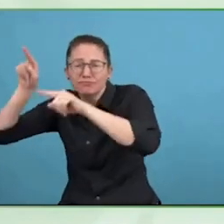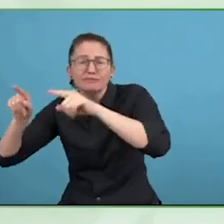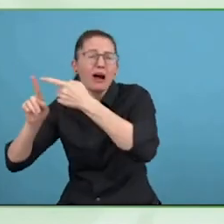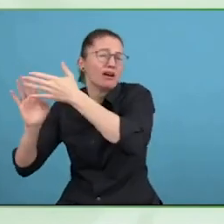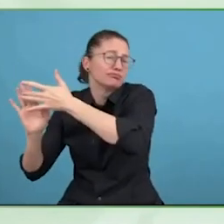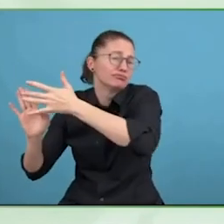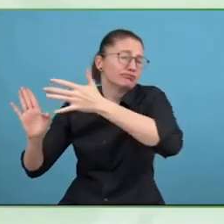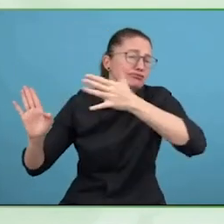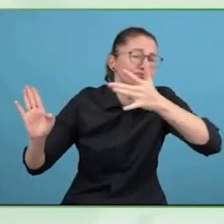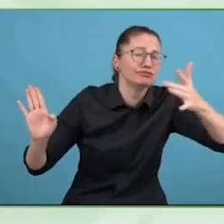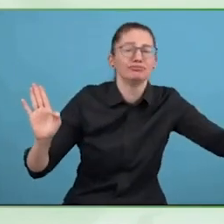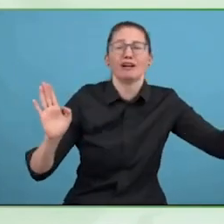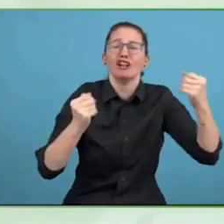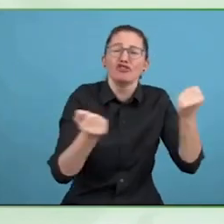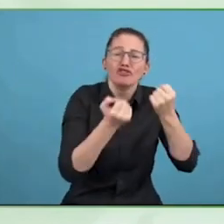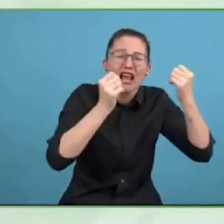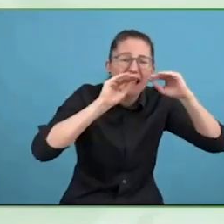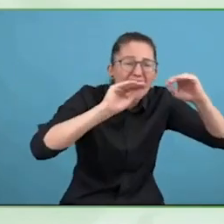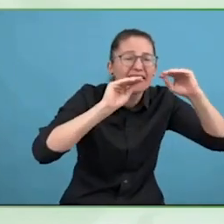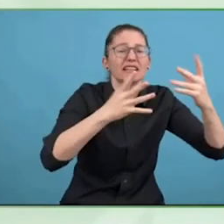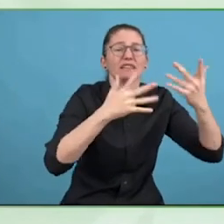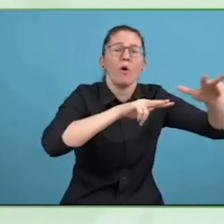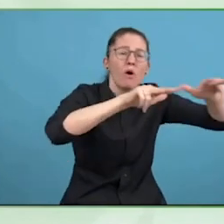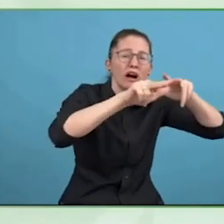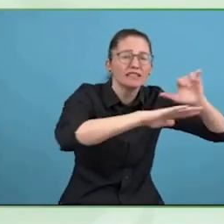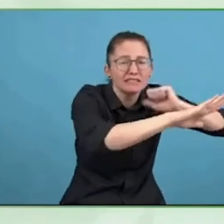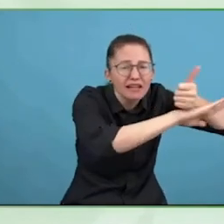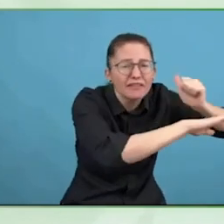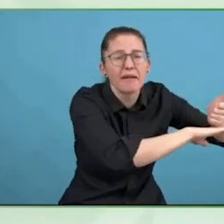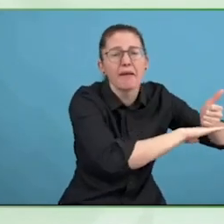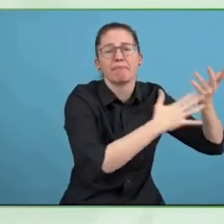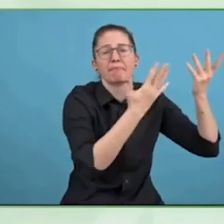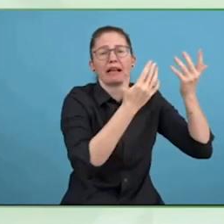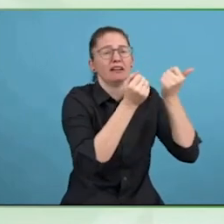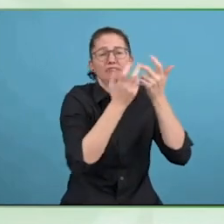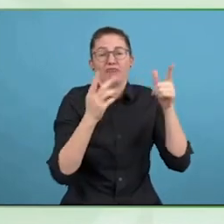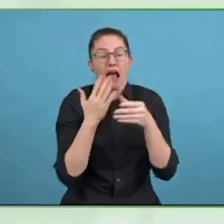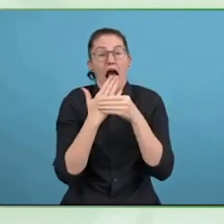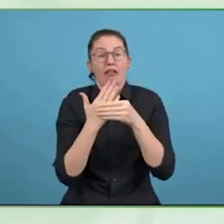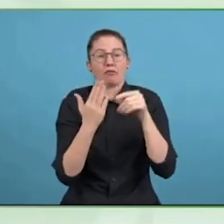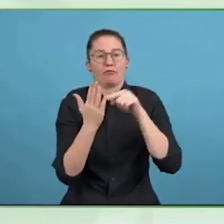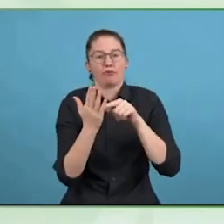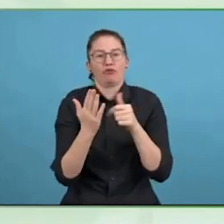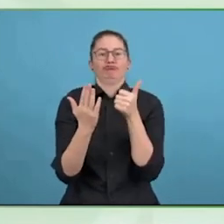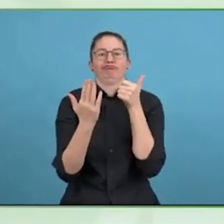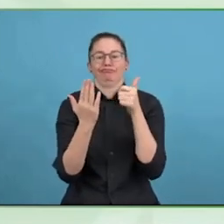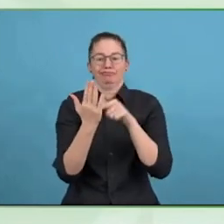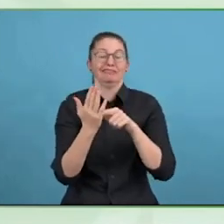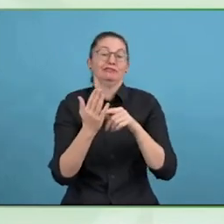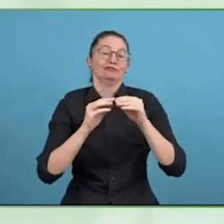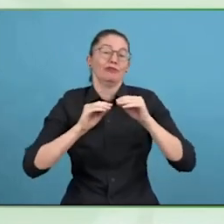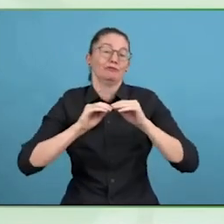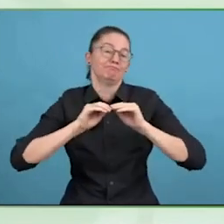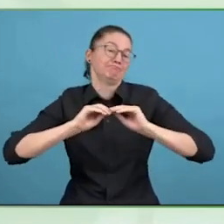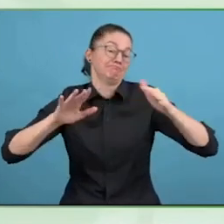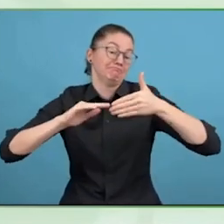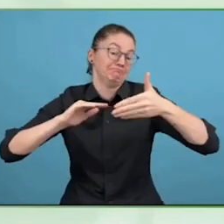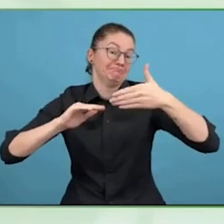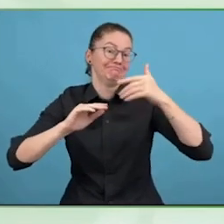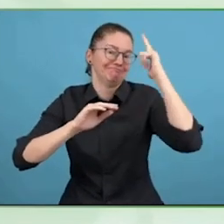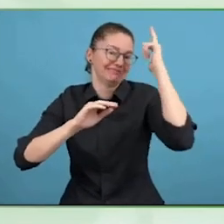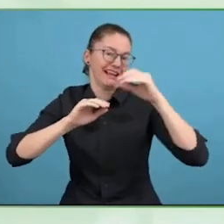to bring it out as an accessible e-learning handbook. So this is something we have done. We have